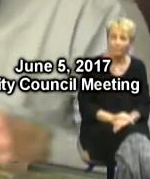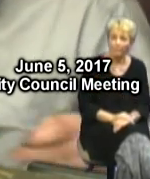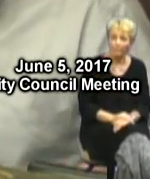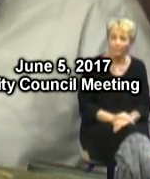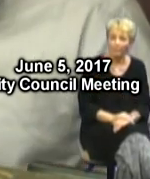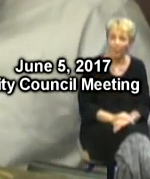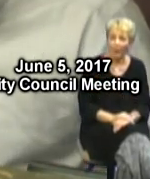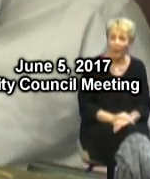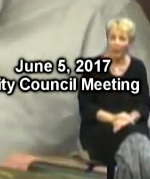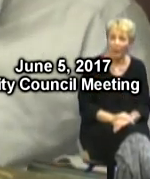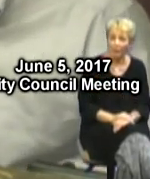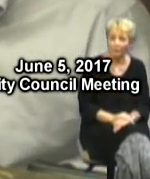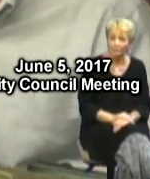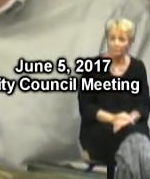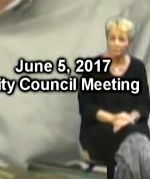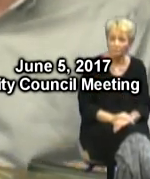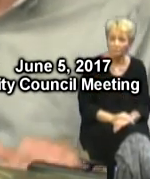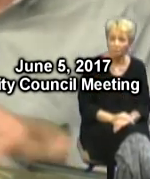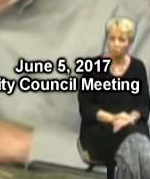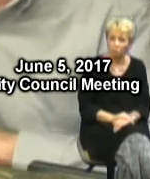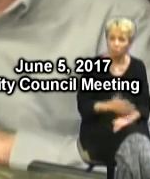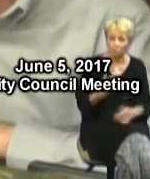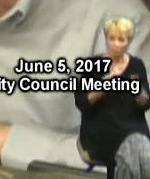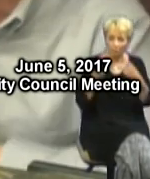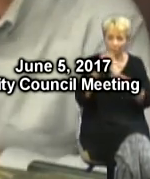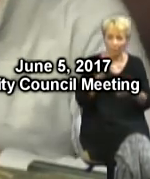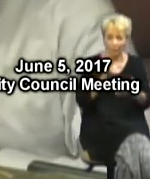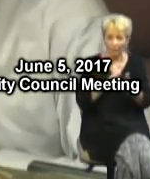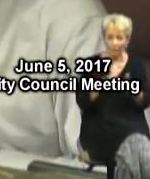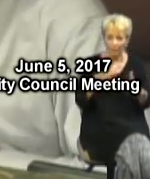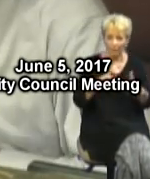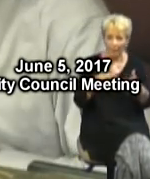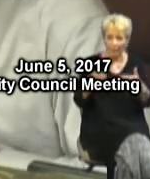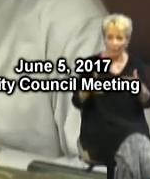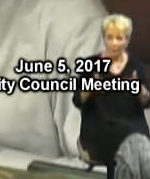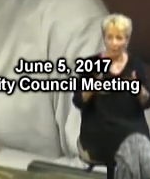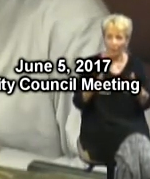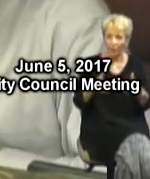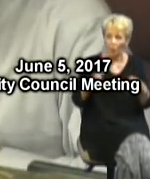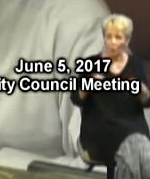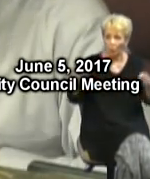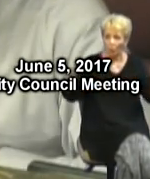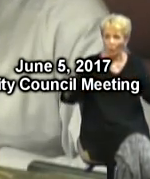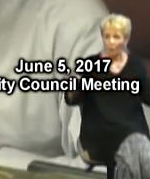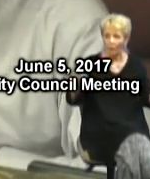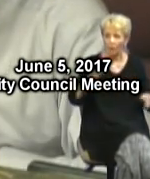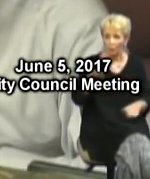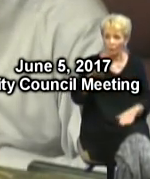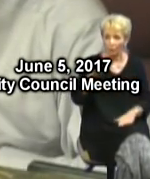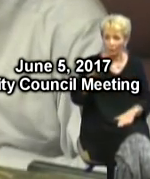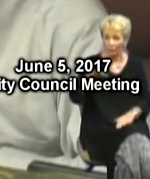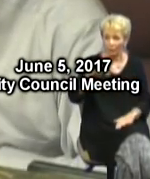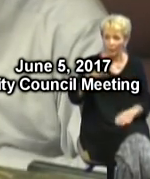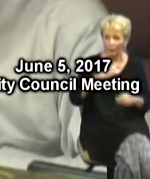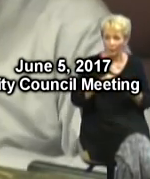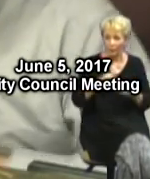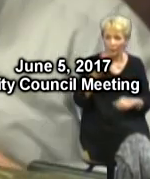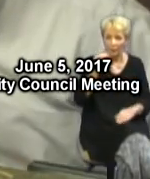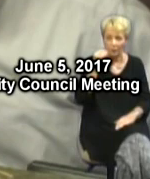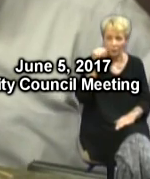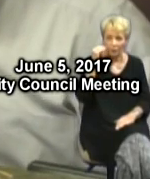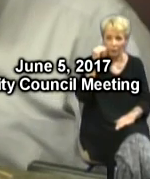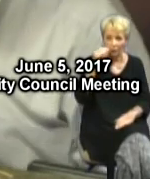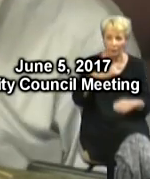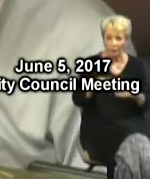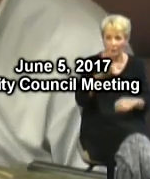Okay. Next is the consideration of a neighborhood-wide street limit of 25 miles an hour in the residential neighborhood that